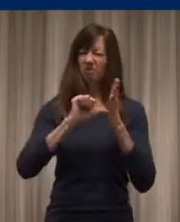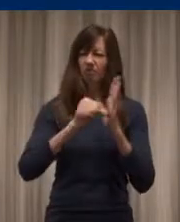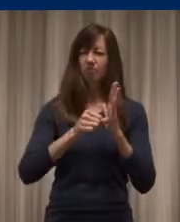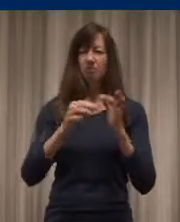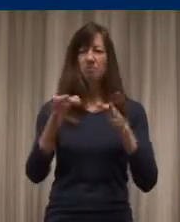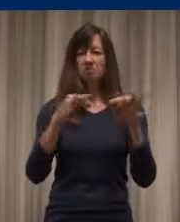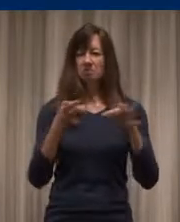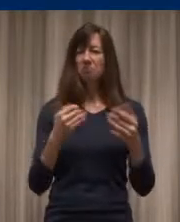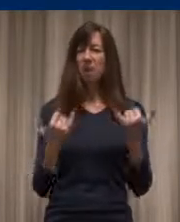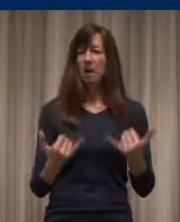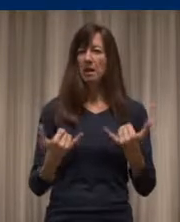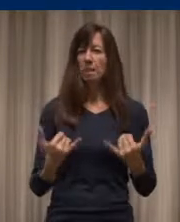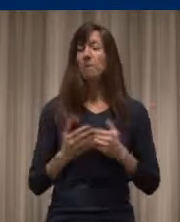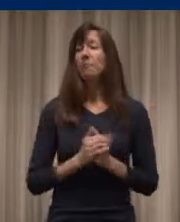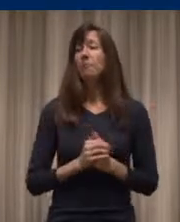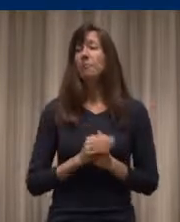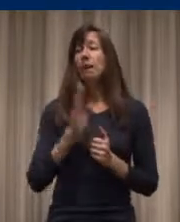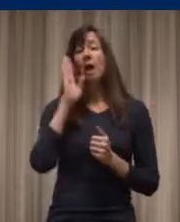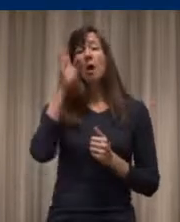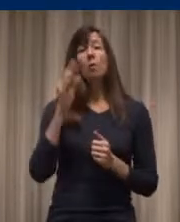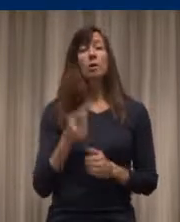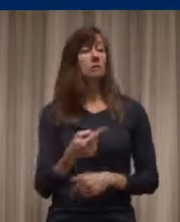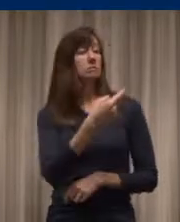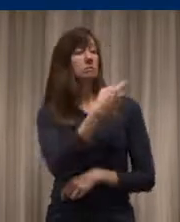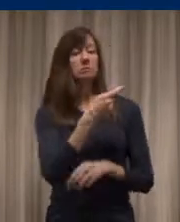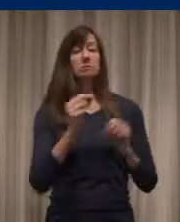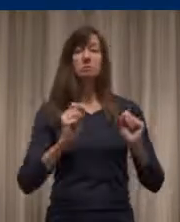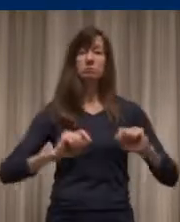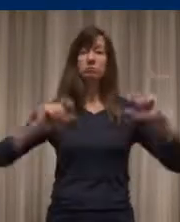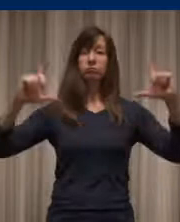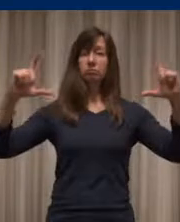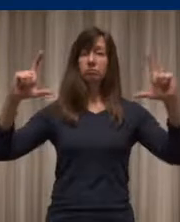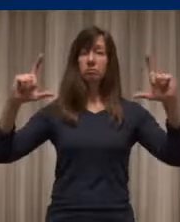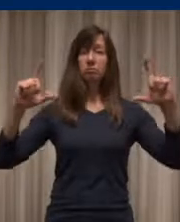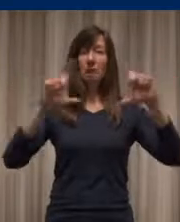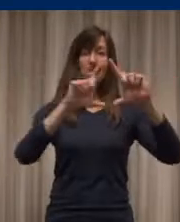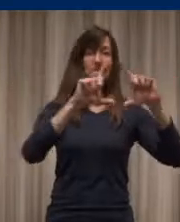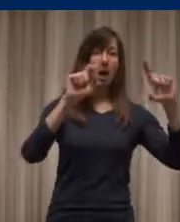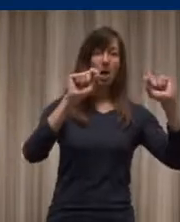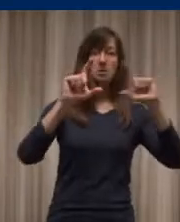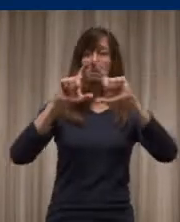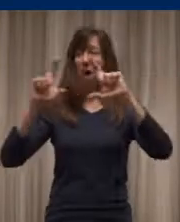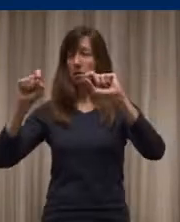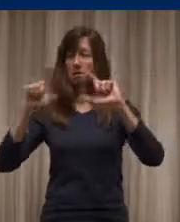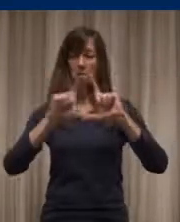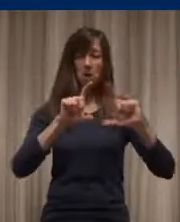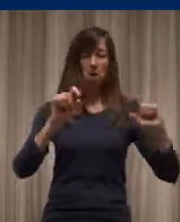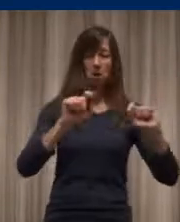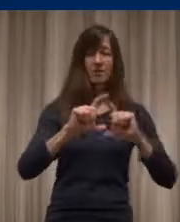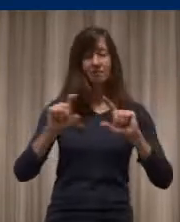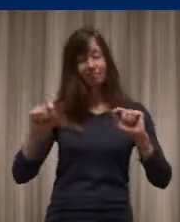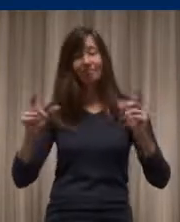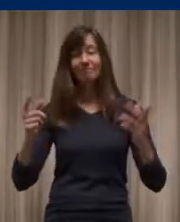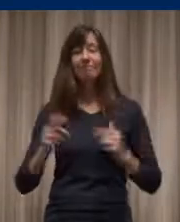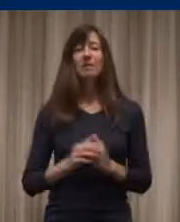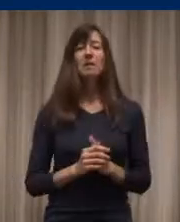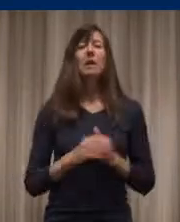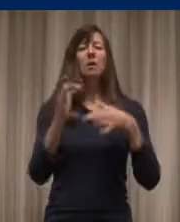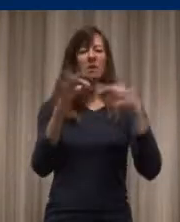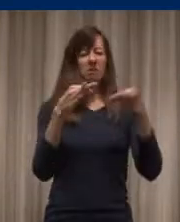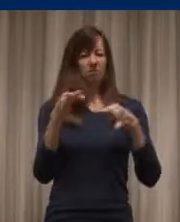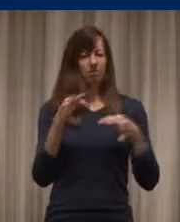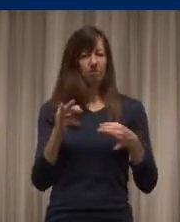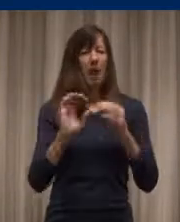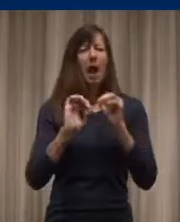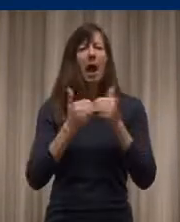a chart that has a bunch of boxes on it. And what I'm going to do here is talk for a minute or two about how this works. And I